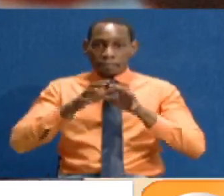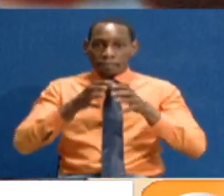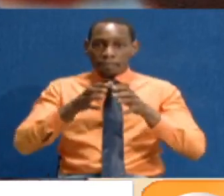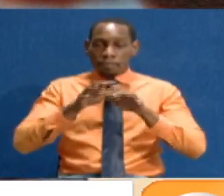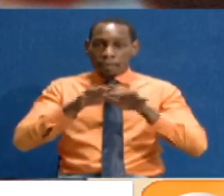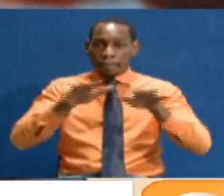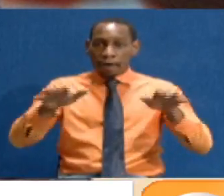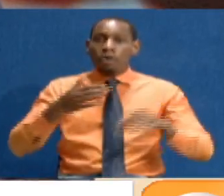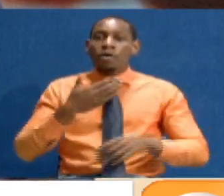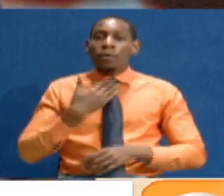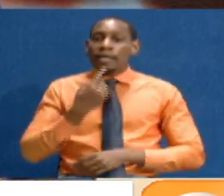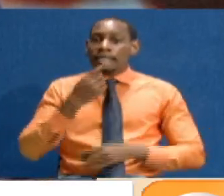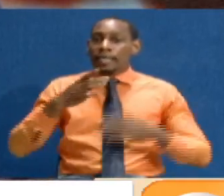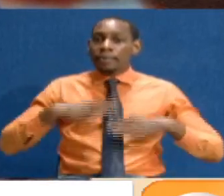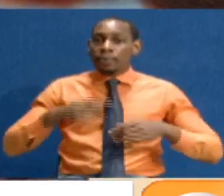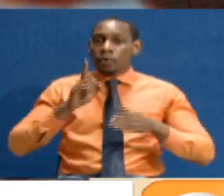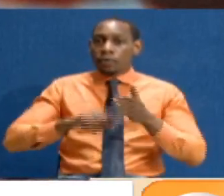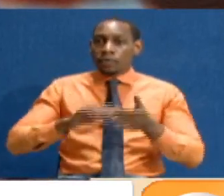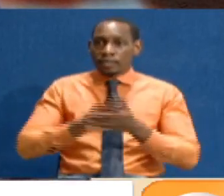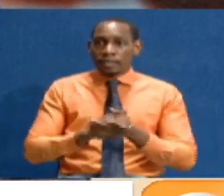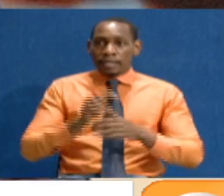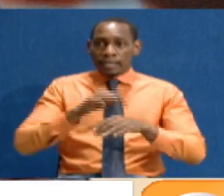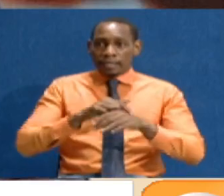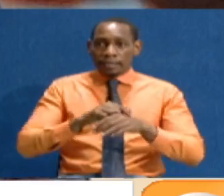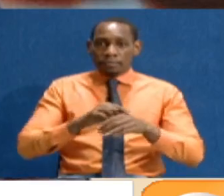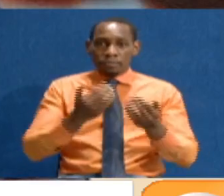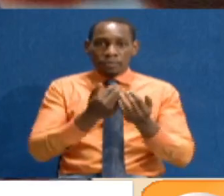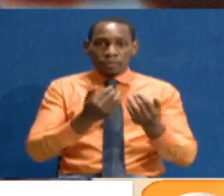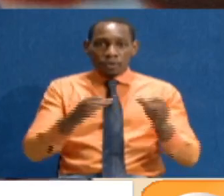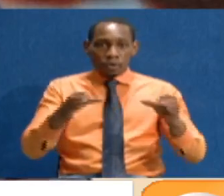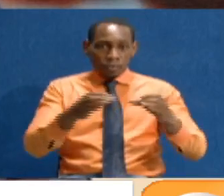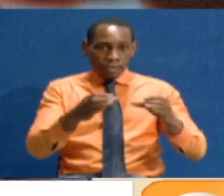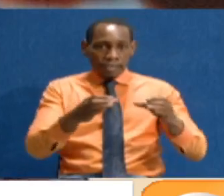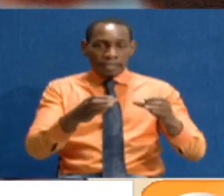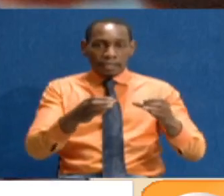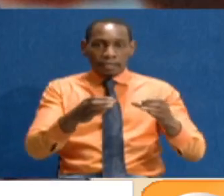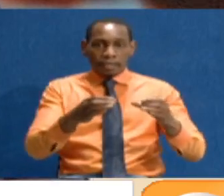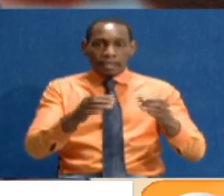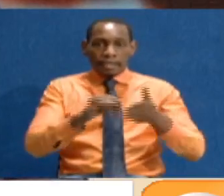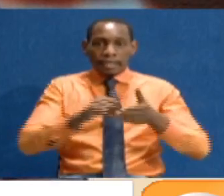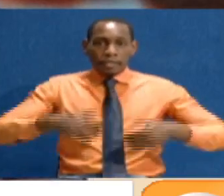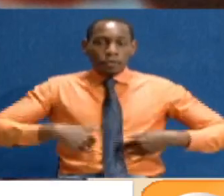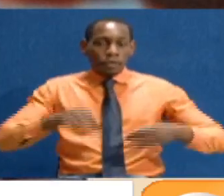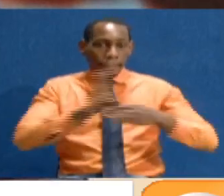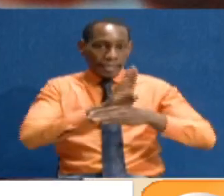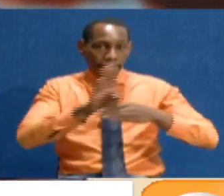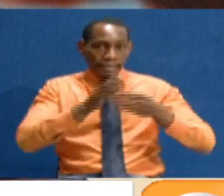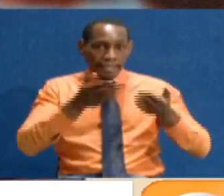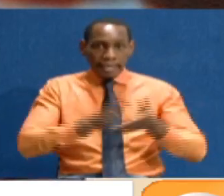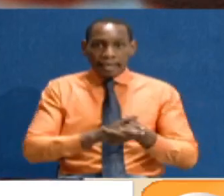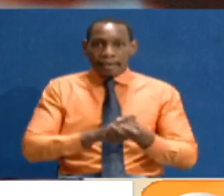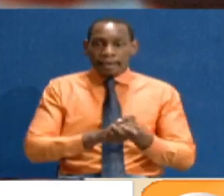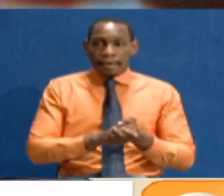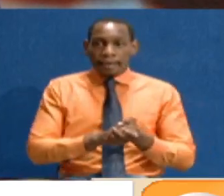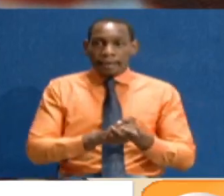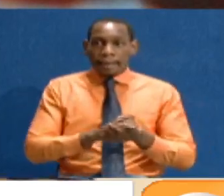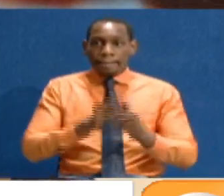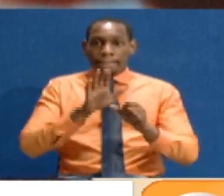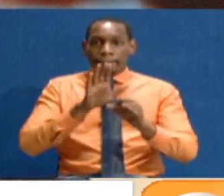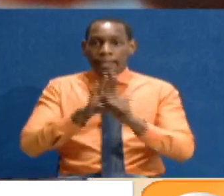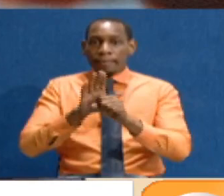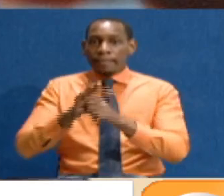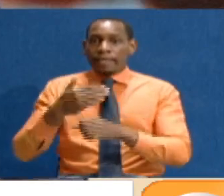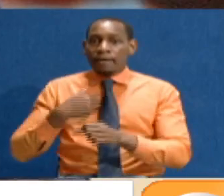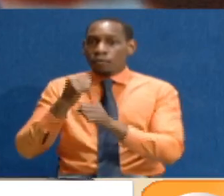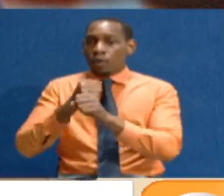what I'd like to tell guys is that if we keep our youth engaged, in communities where the youth are gainfully engaged right now, most of them are volunteering, they don't have